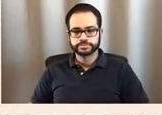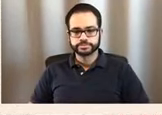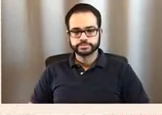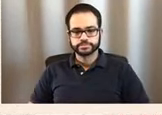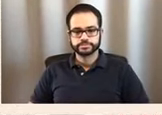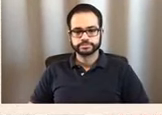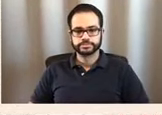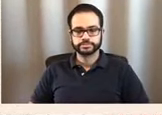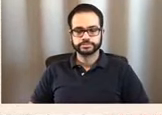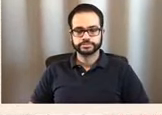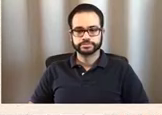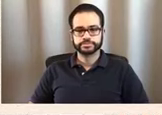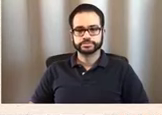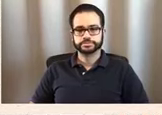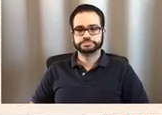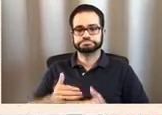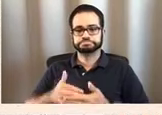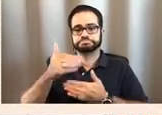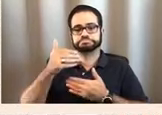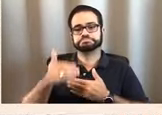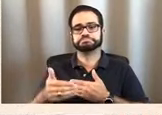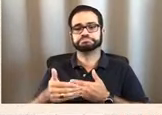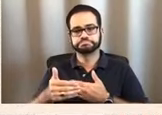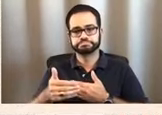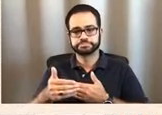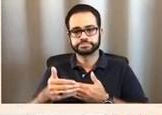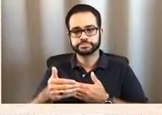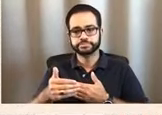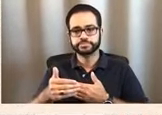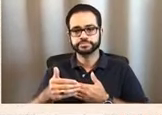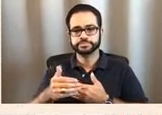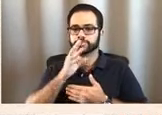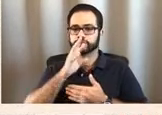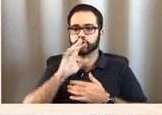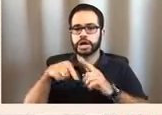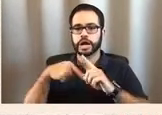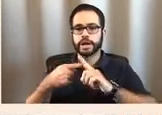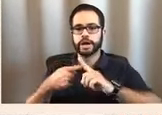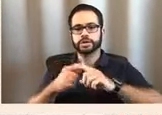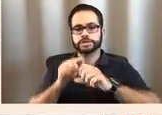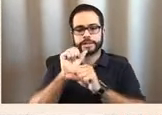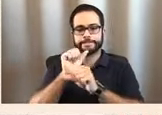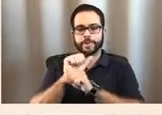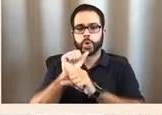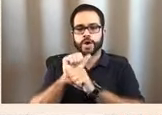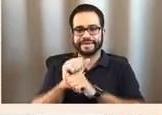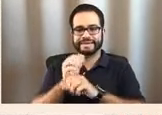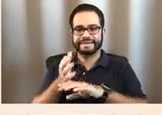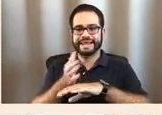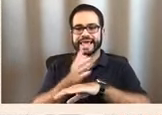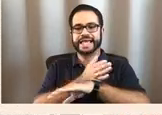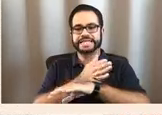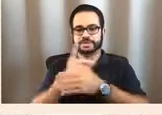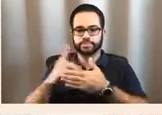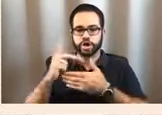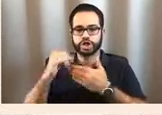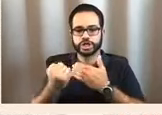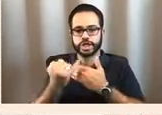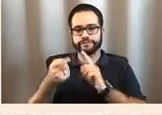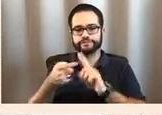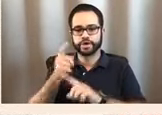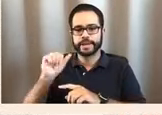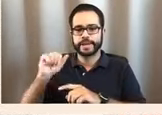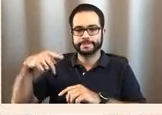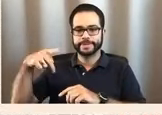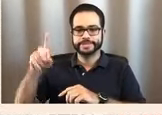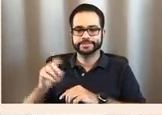Our next slide we're going to go over is the Employment Enhancement Project from APD.